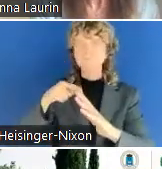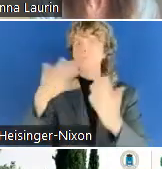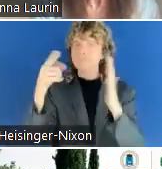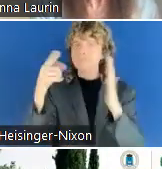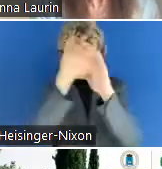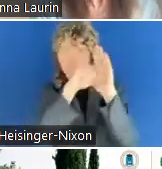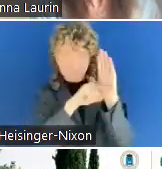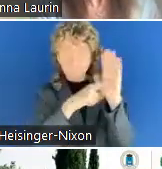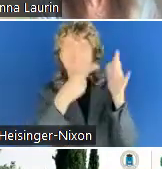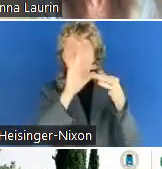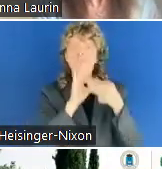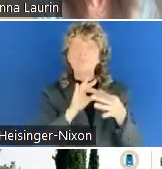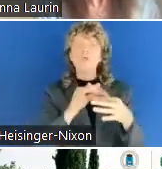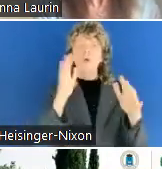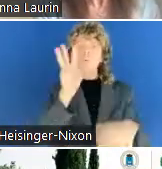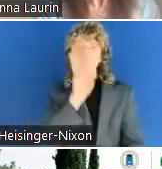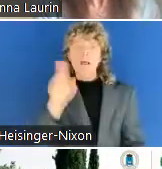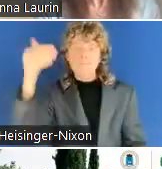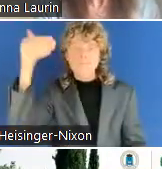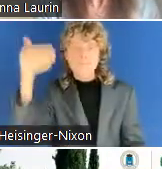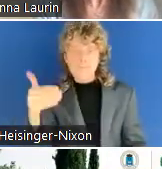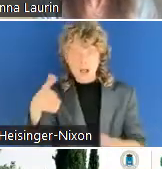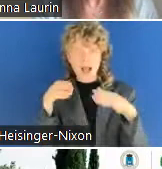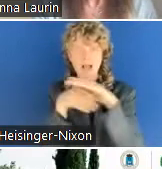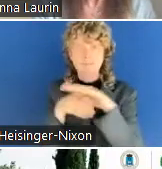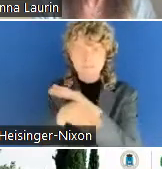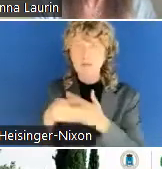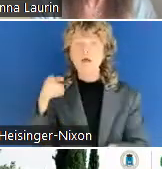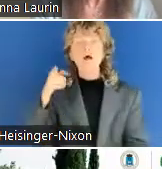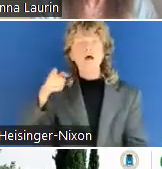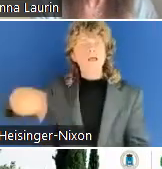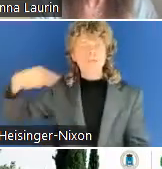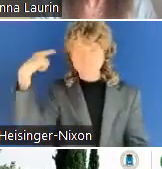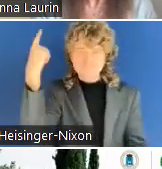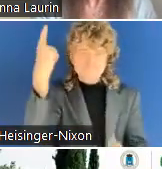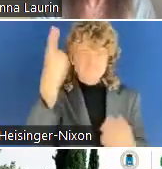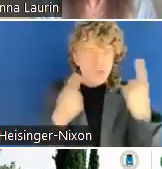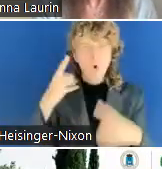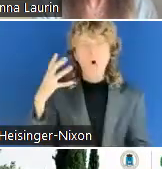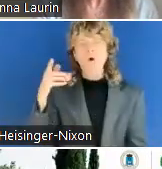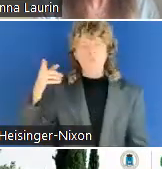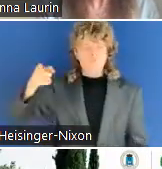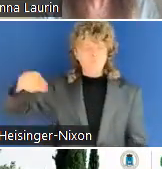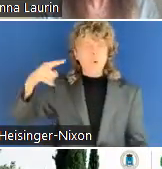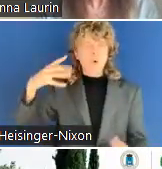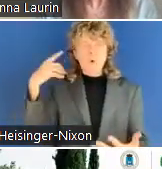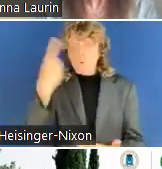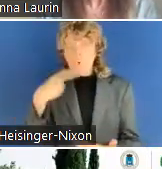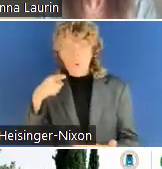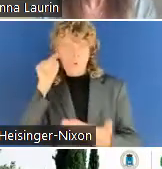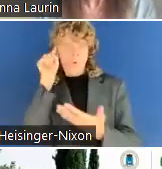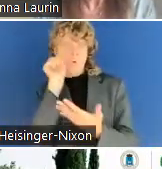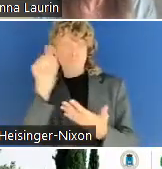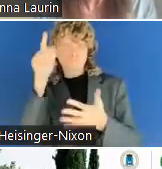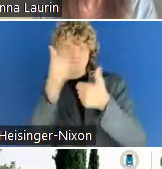sector, and what is going to be accessible. So in the case of the Web Accessibility Directive, these are the websites and apps, and with